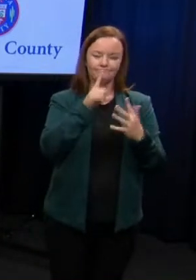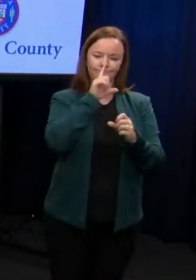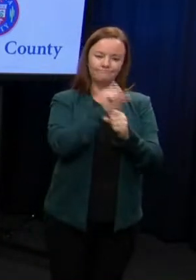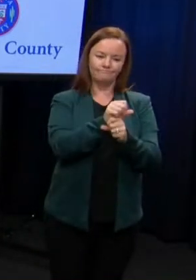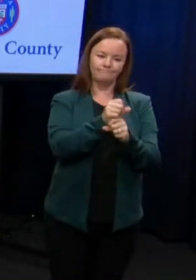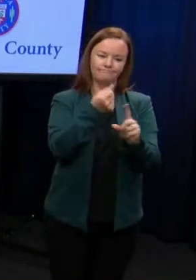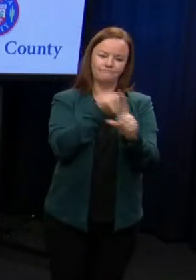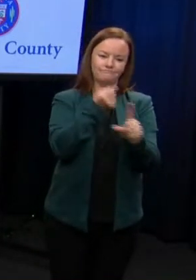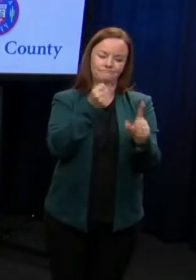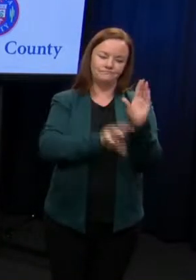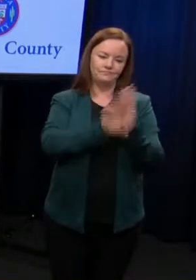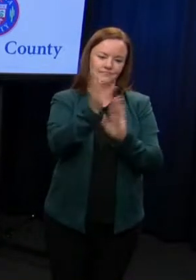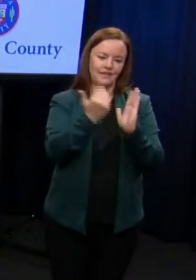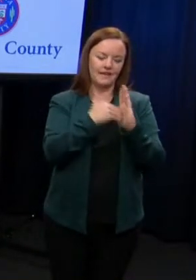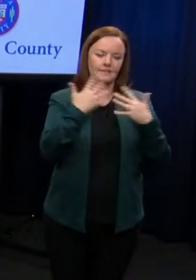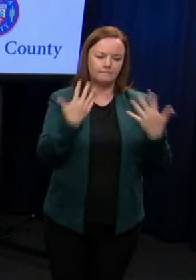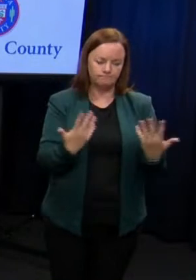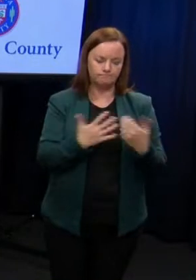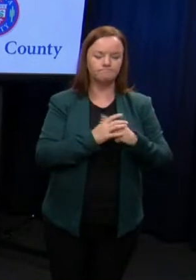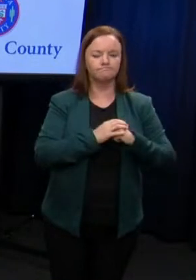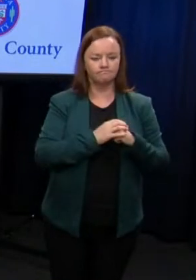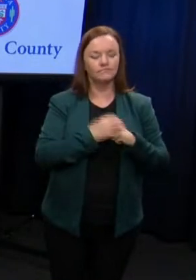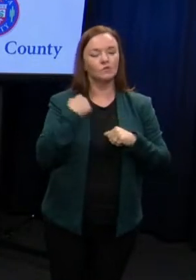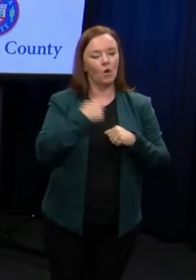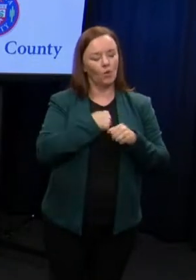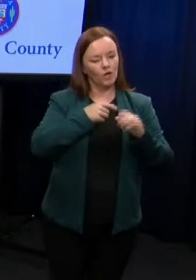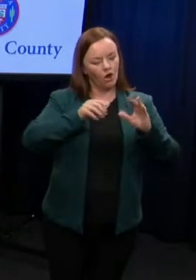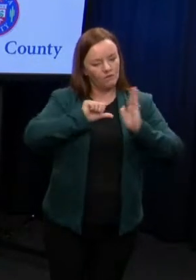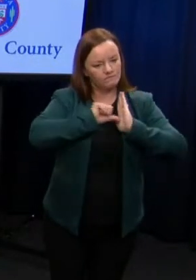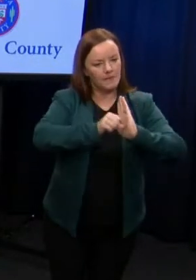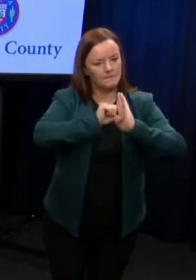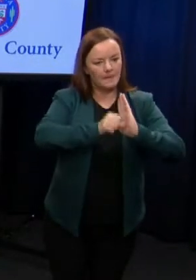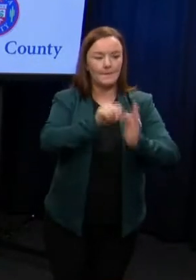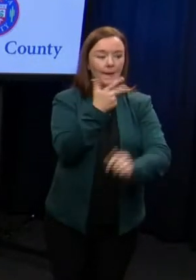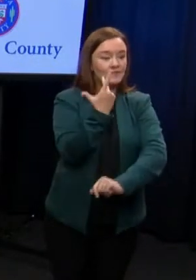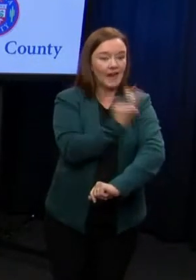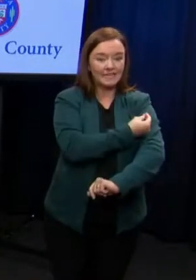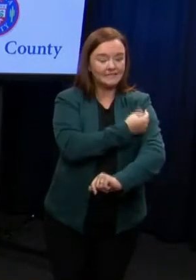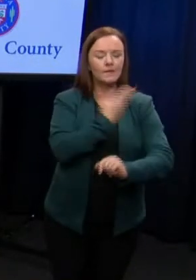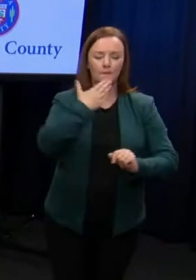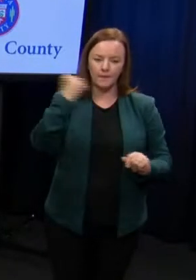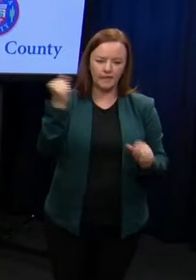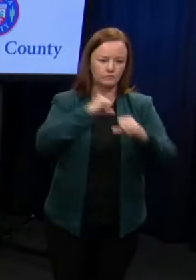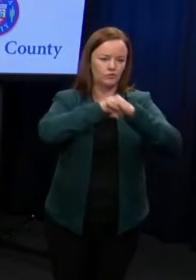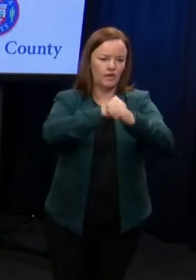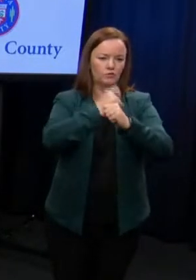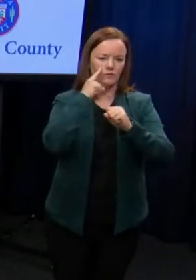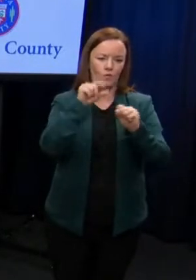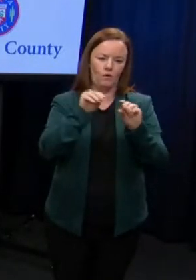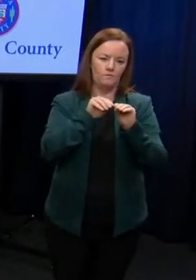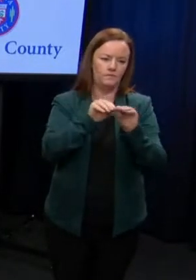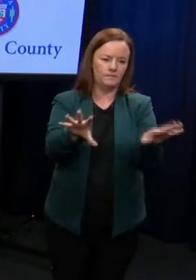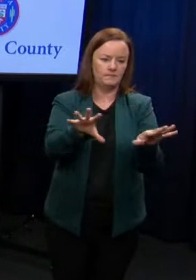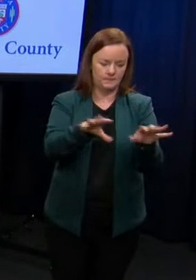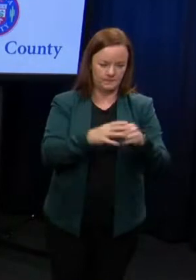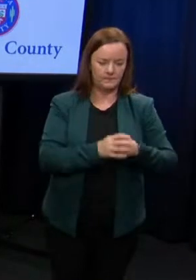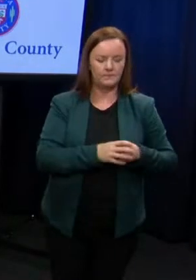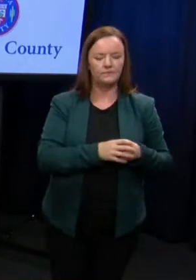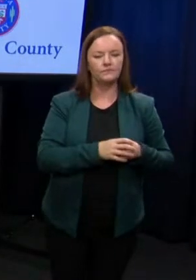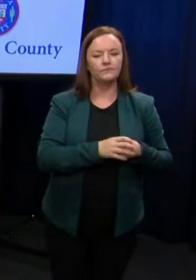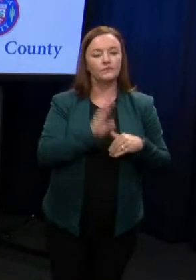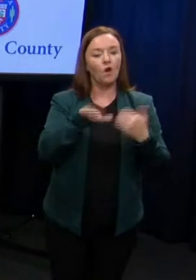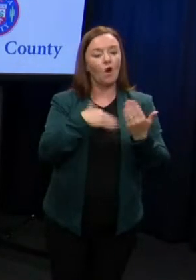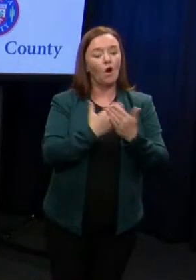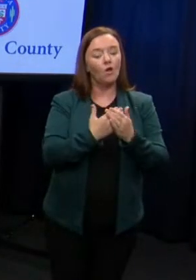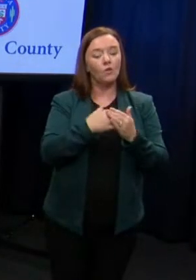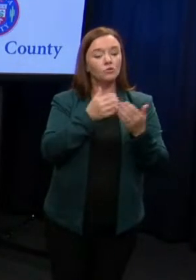really pushing the message that vaccine is our best protection in this pandemic. All the mitigation strategies that we